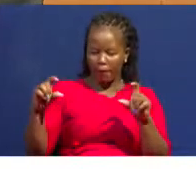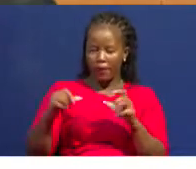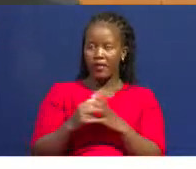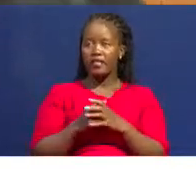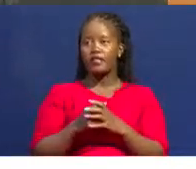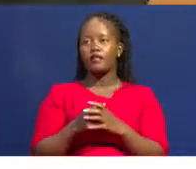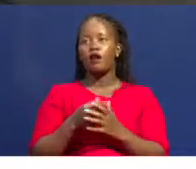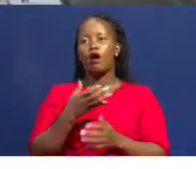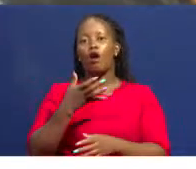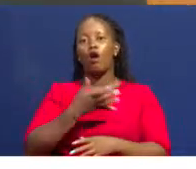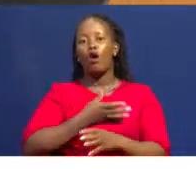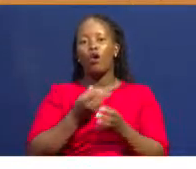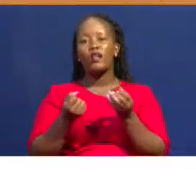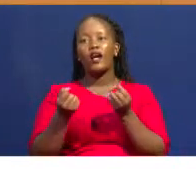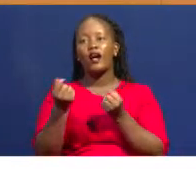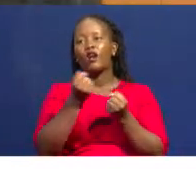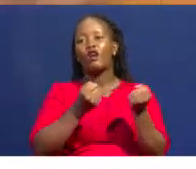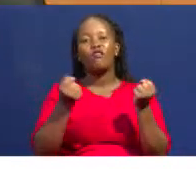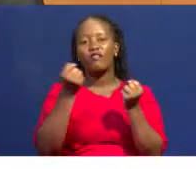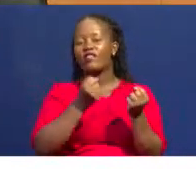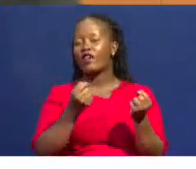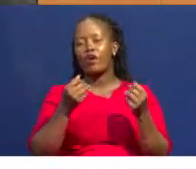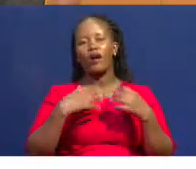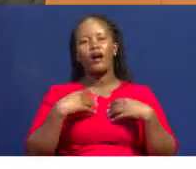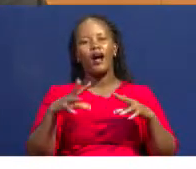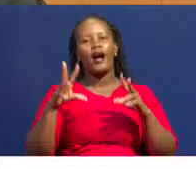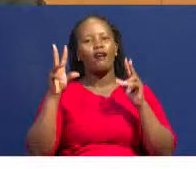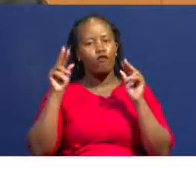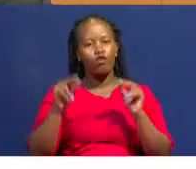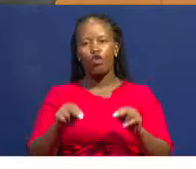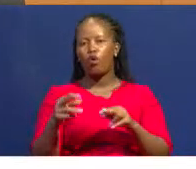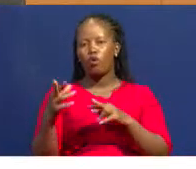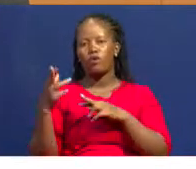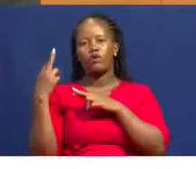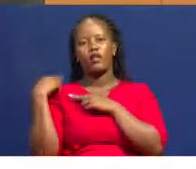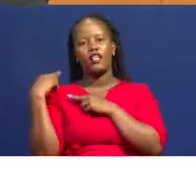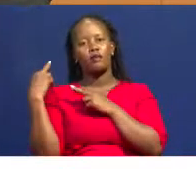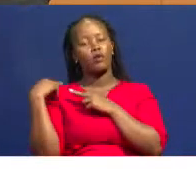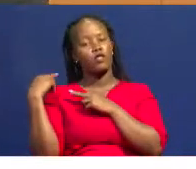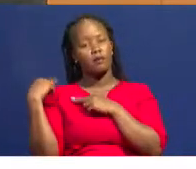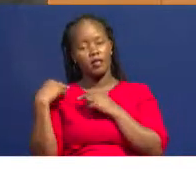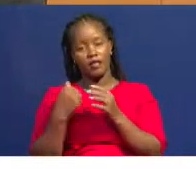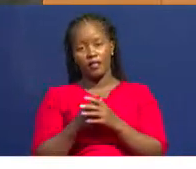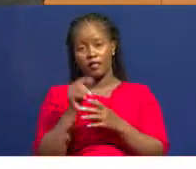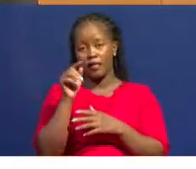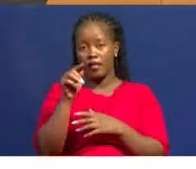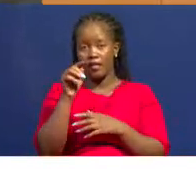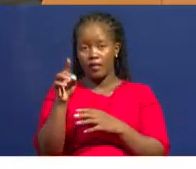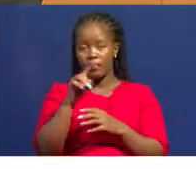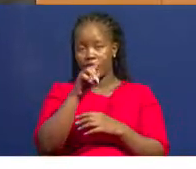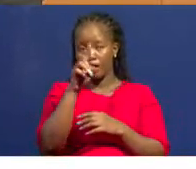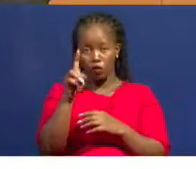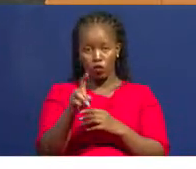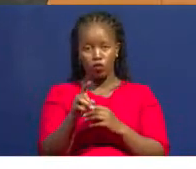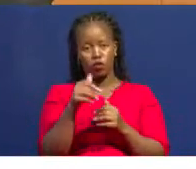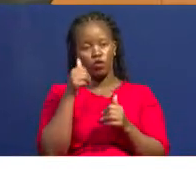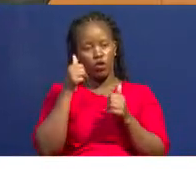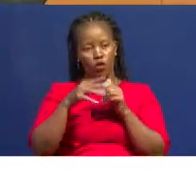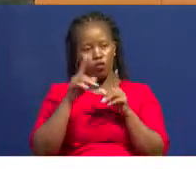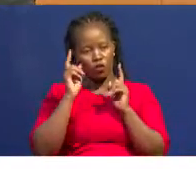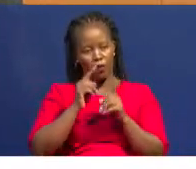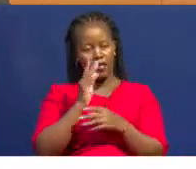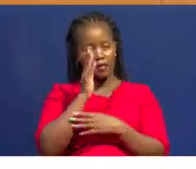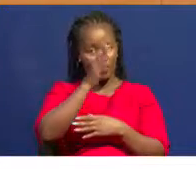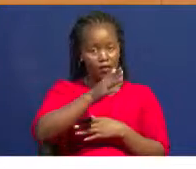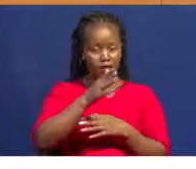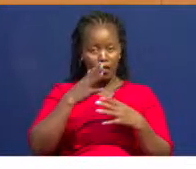the vehicle has no responsibility of transmission. That is a question which should be taken direct to the vendor